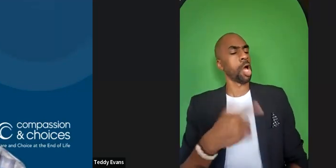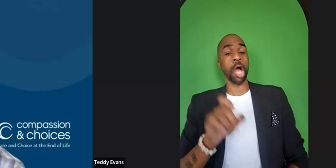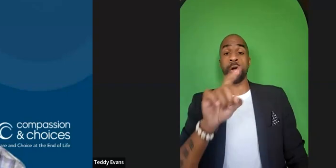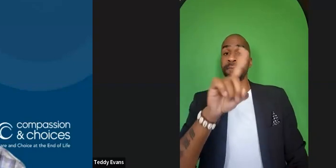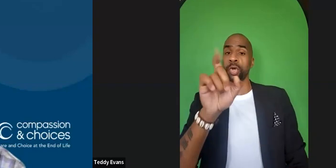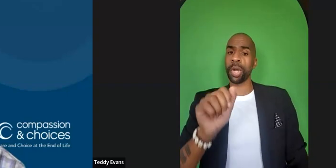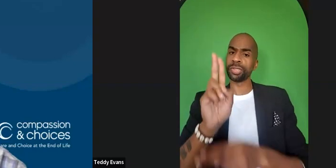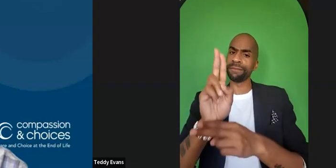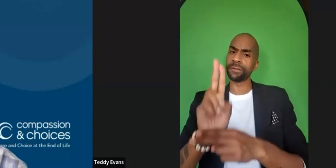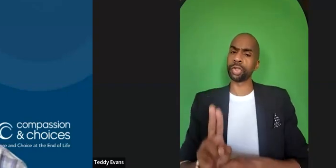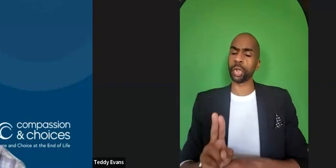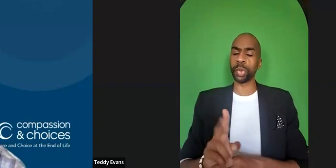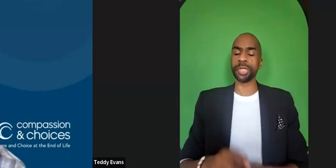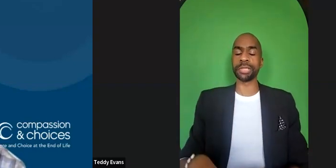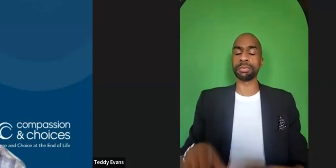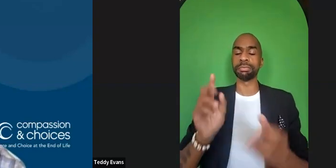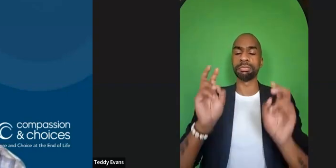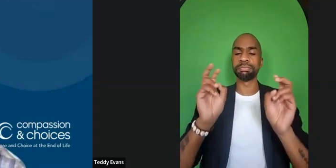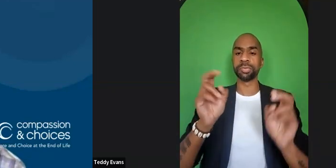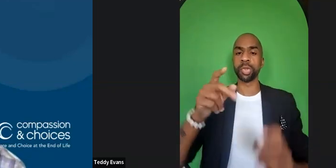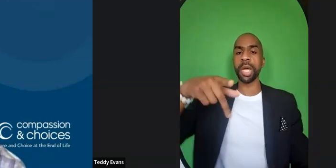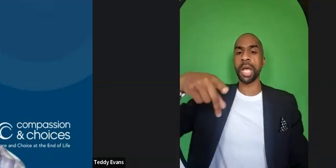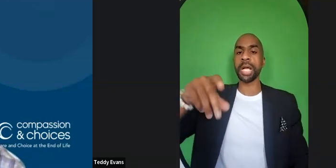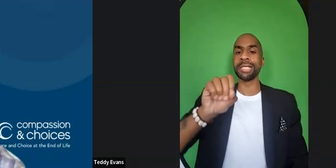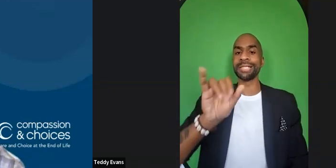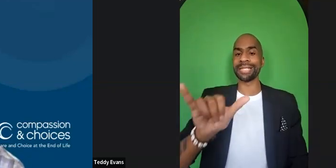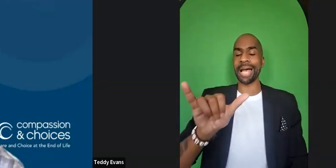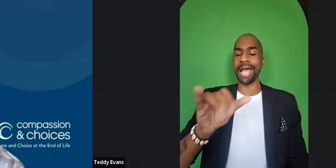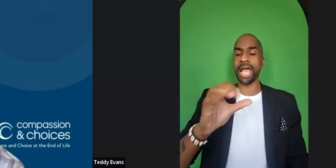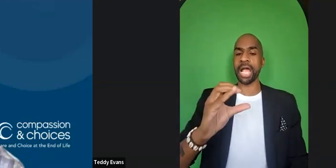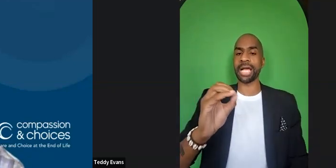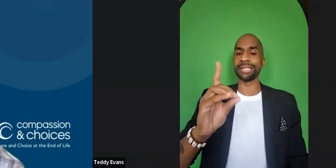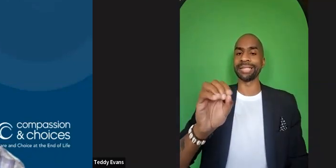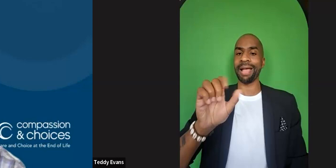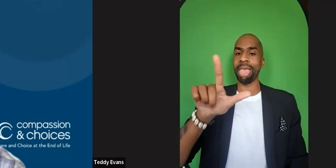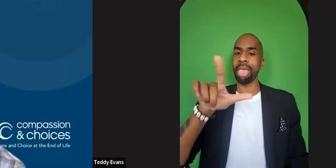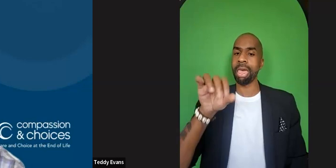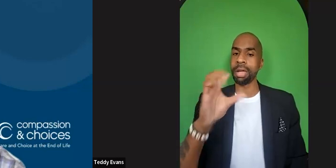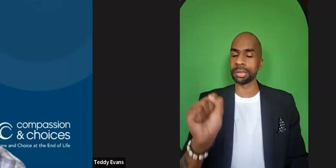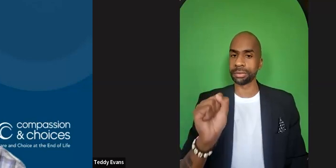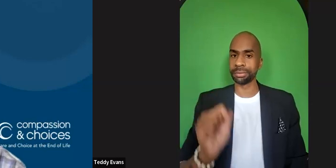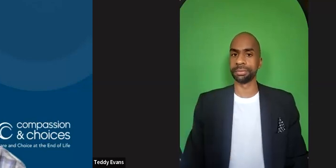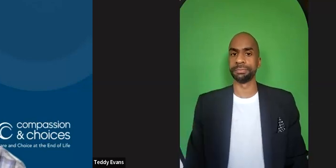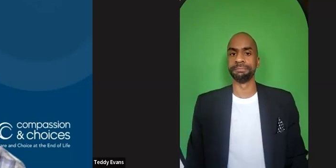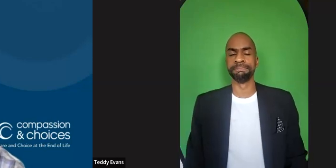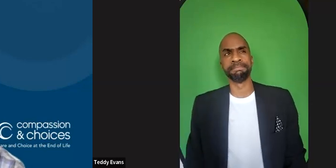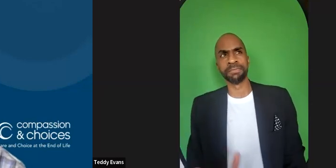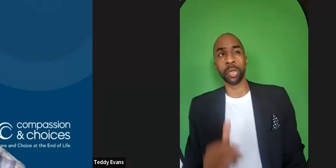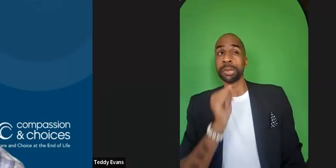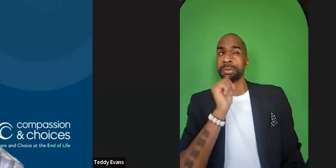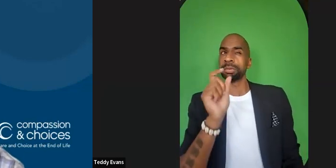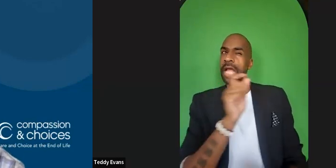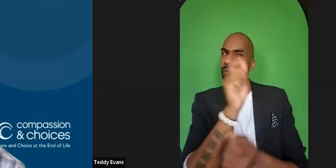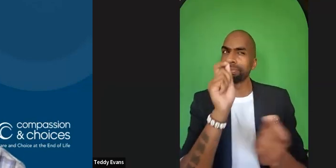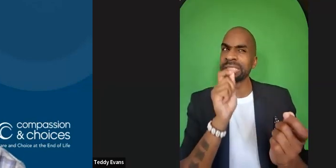Still probably, well, any thoughts or comments on that? Yeah, good question. I mean, not specific to ALS, to be